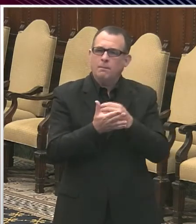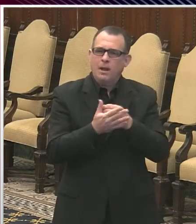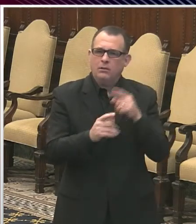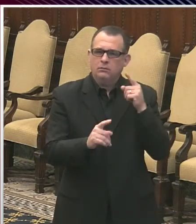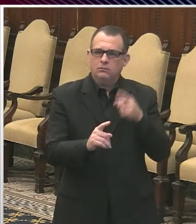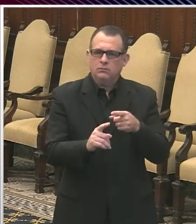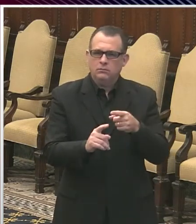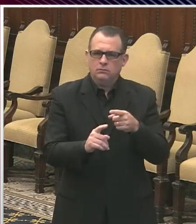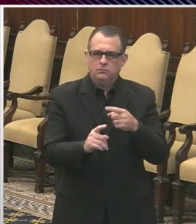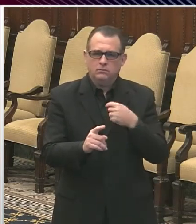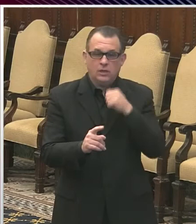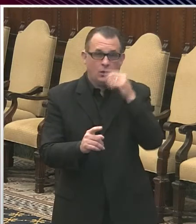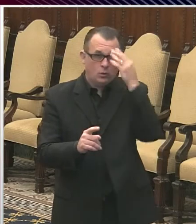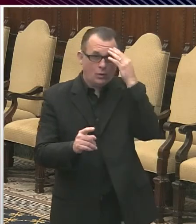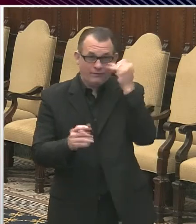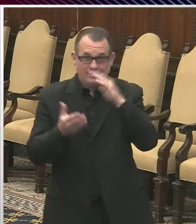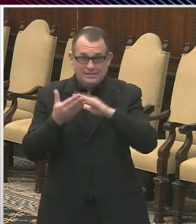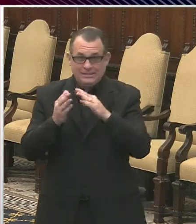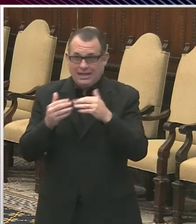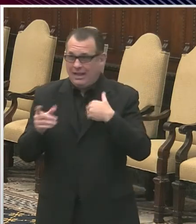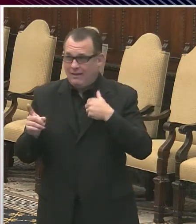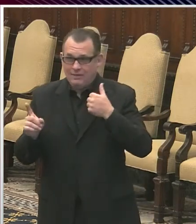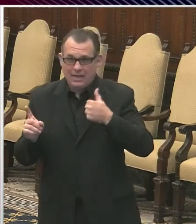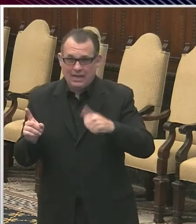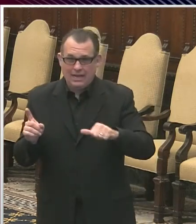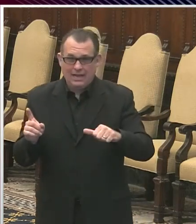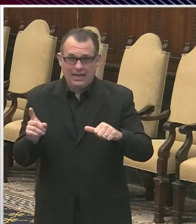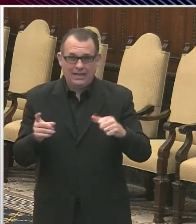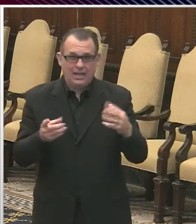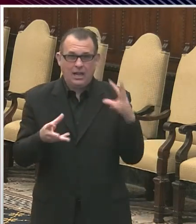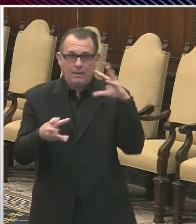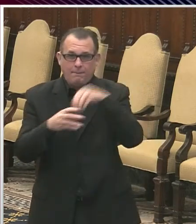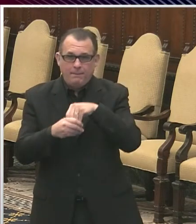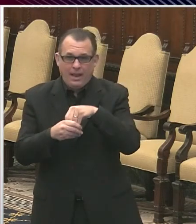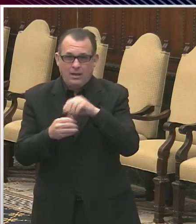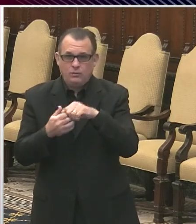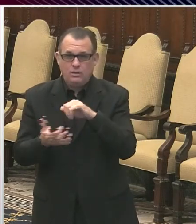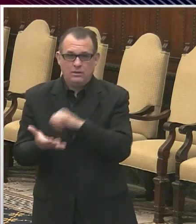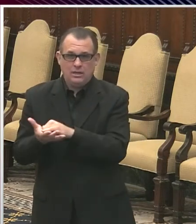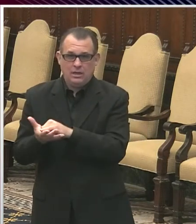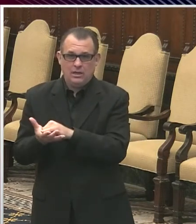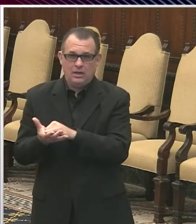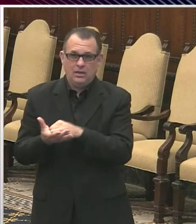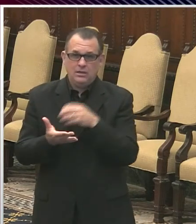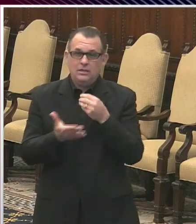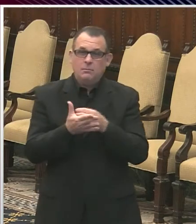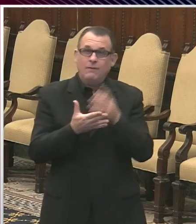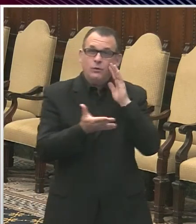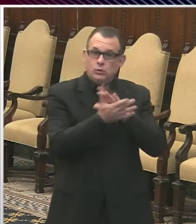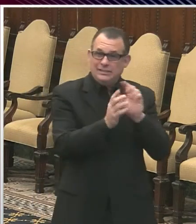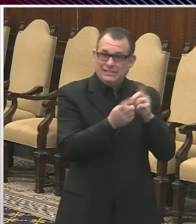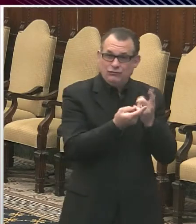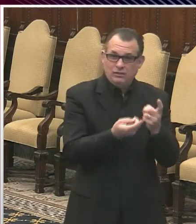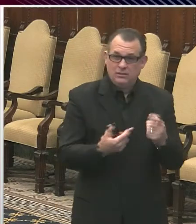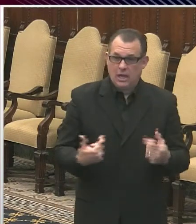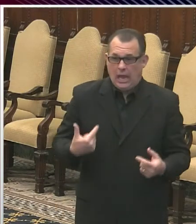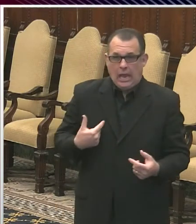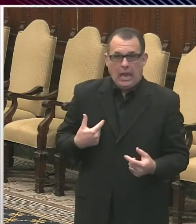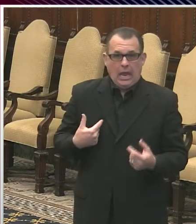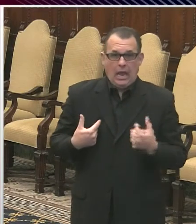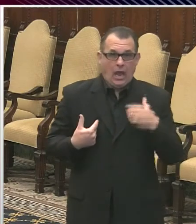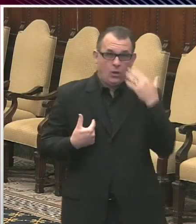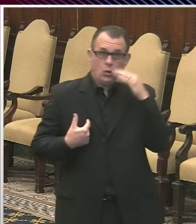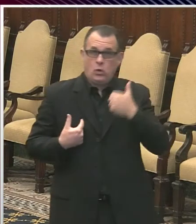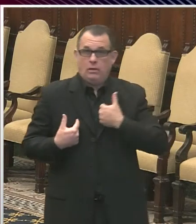and I don't know if the city has any participation in the disbursement of these funds. I'm not aware of the funds. We can check it out. Maybe Brian has more